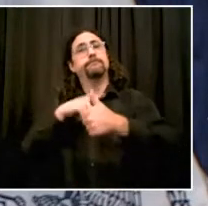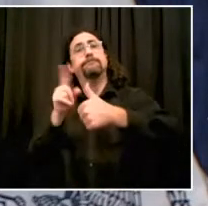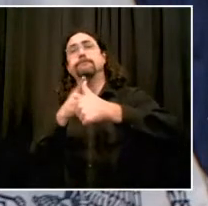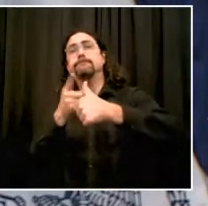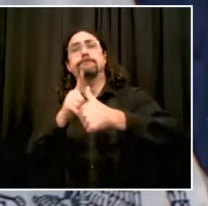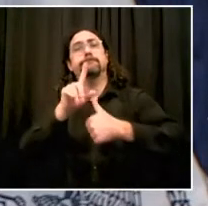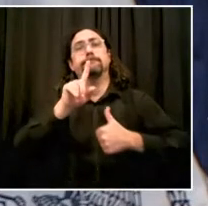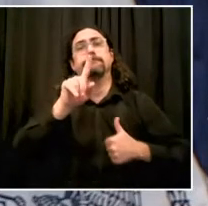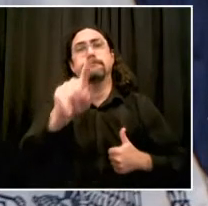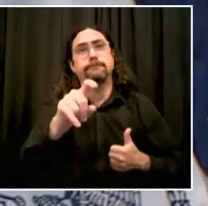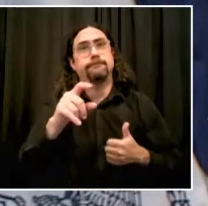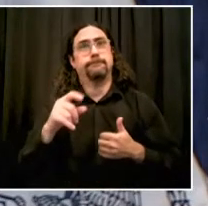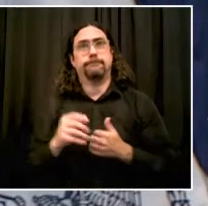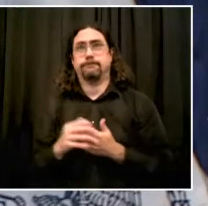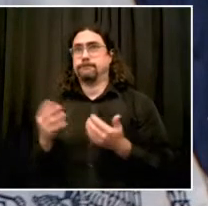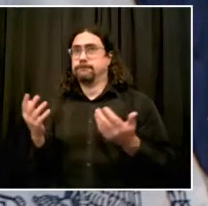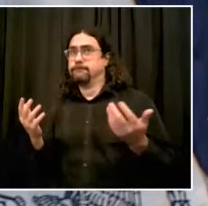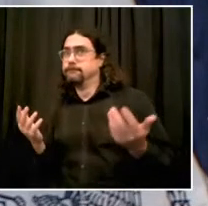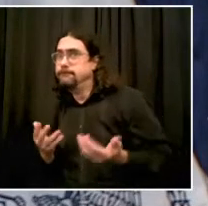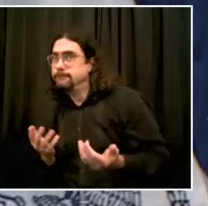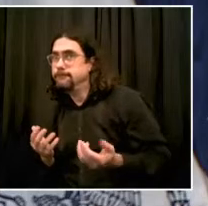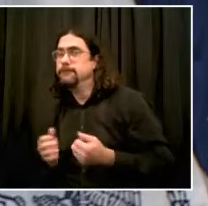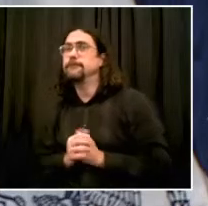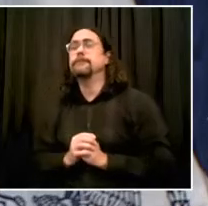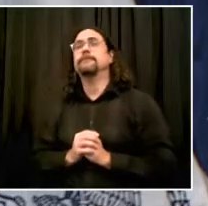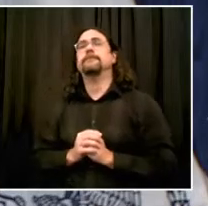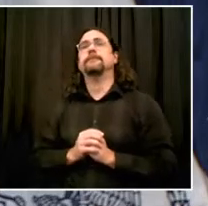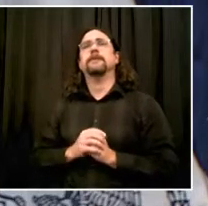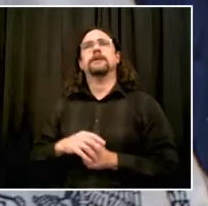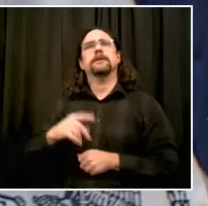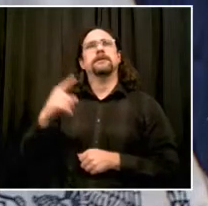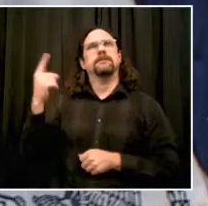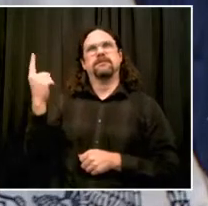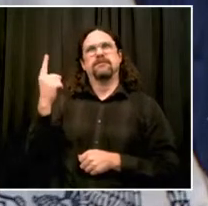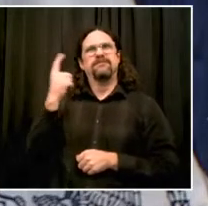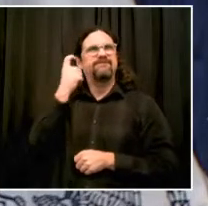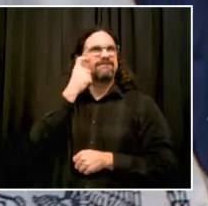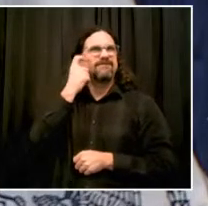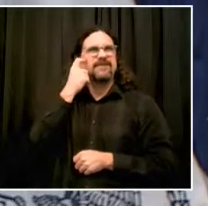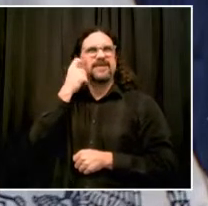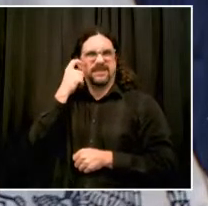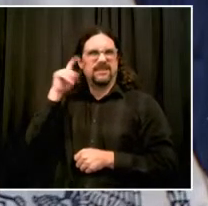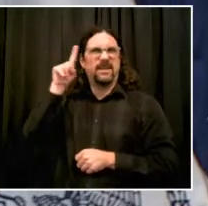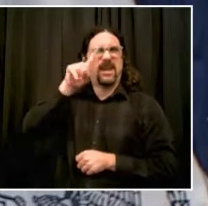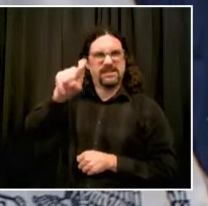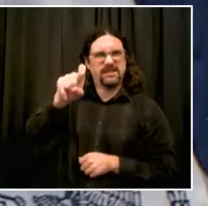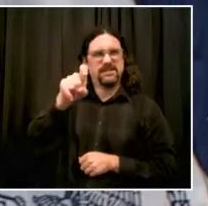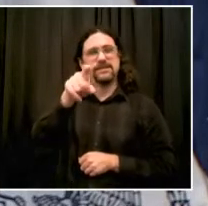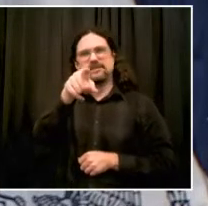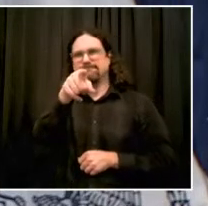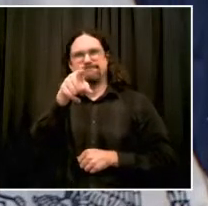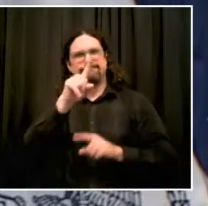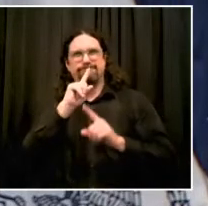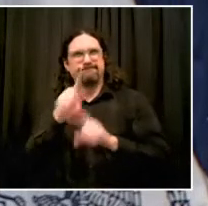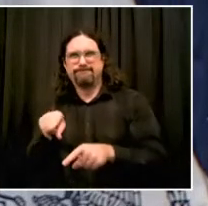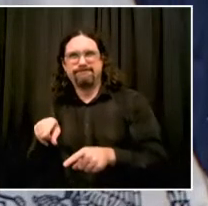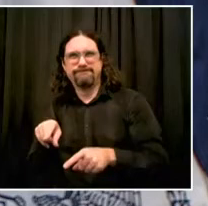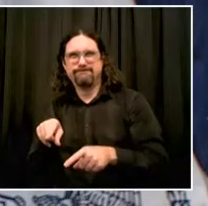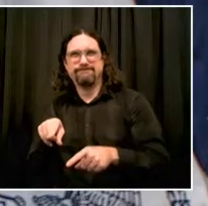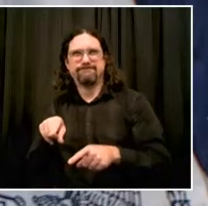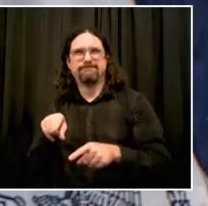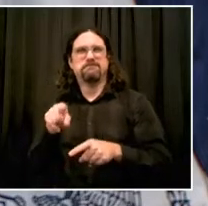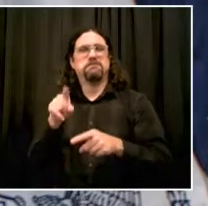I'm wondering if you have, and that's in regards to the NYPD blocking off blocks,